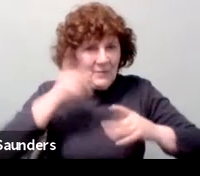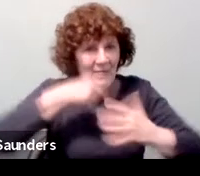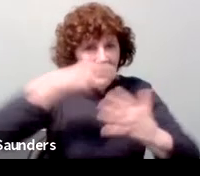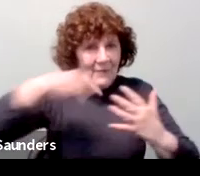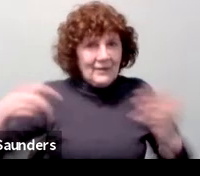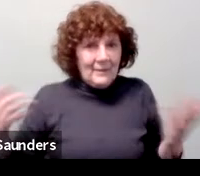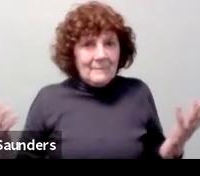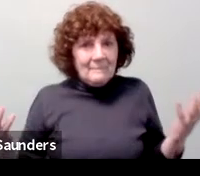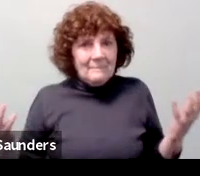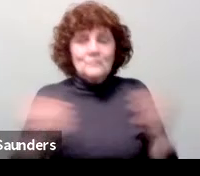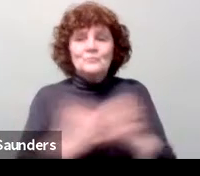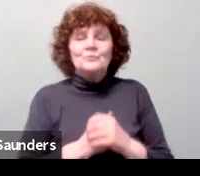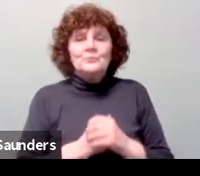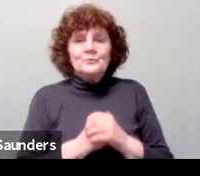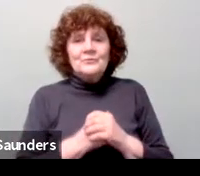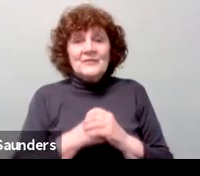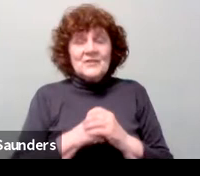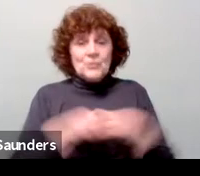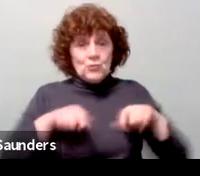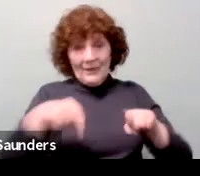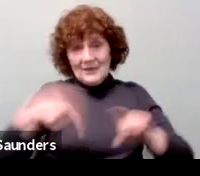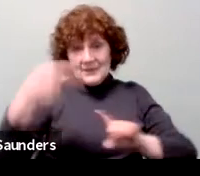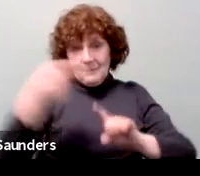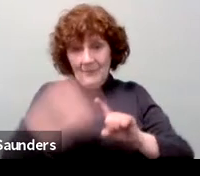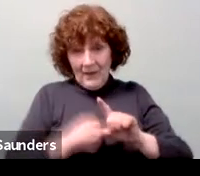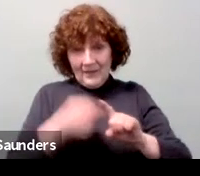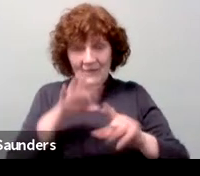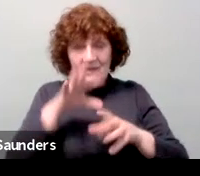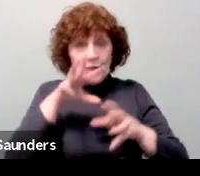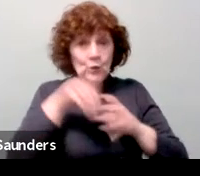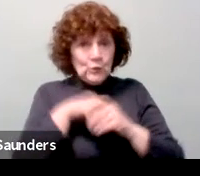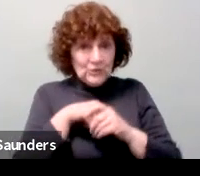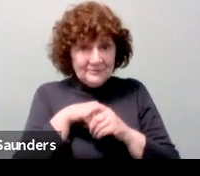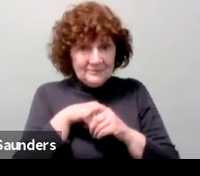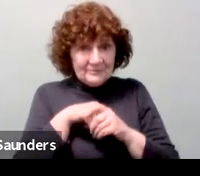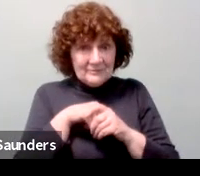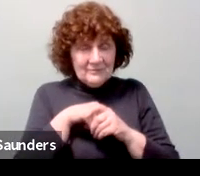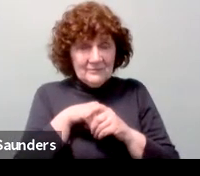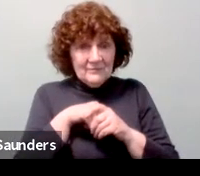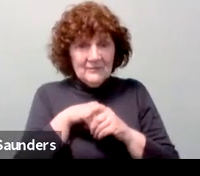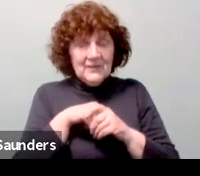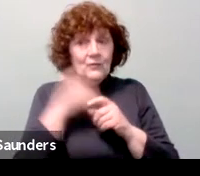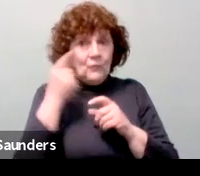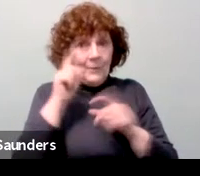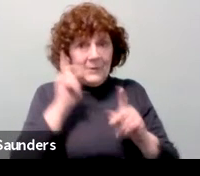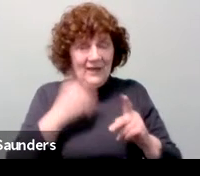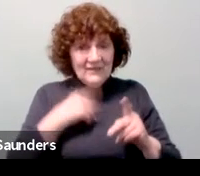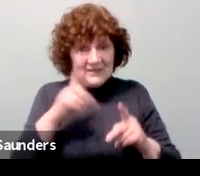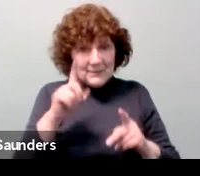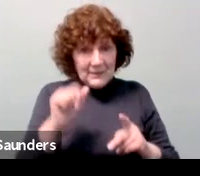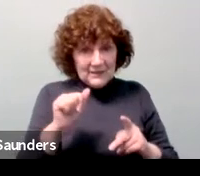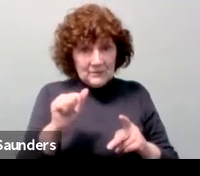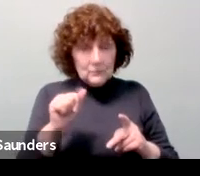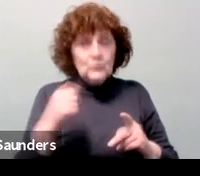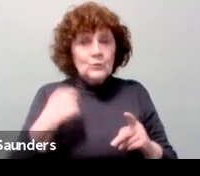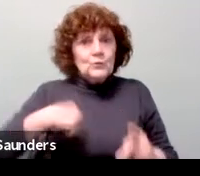In this month of inclusion of those with disabilities, we